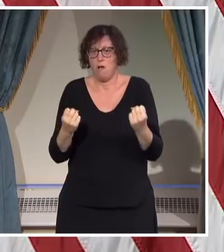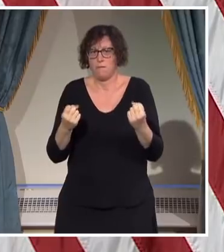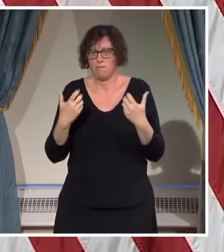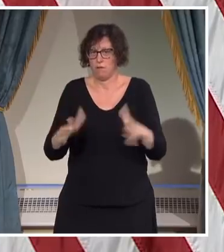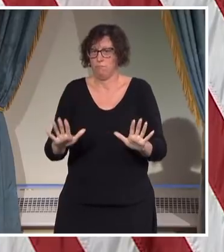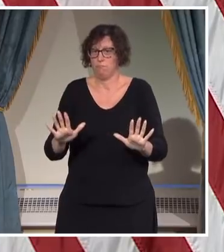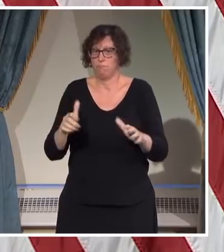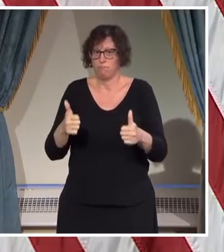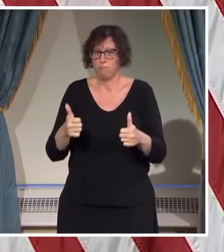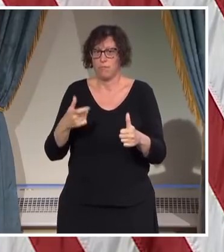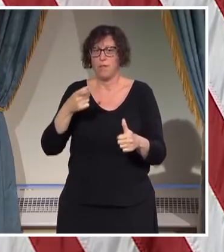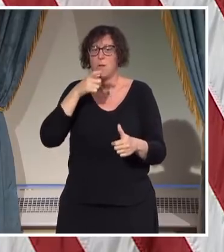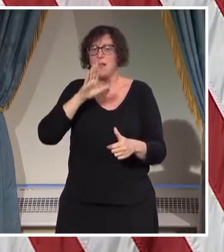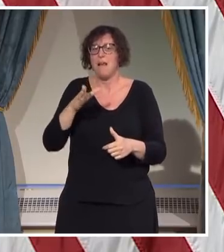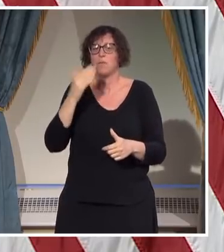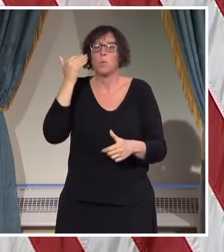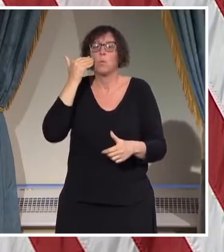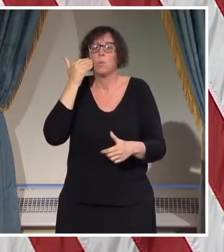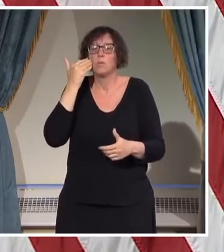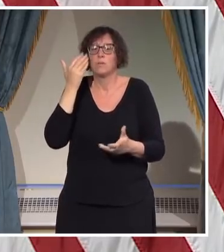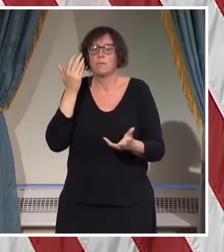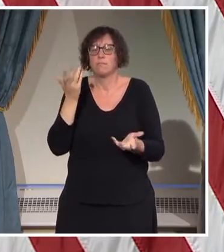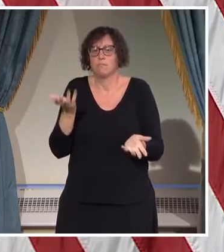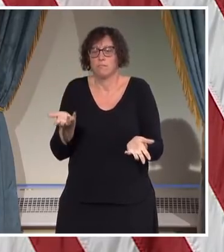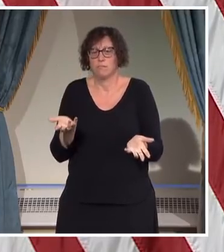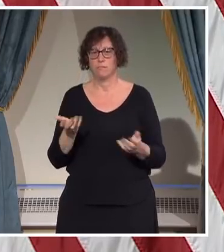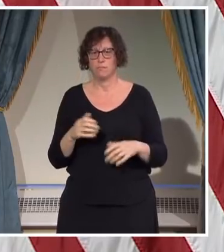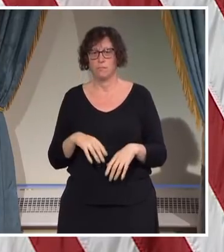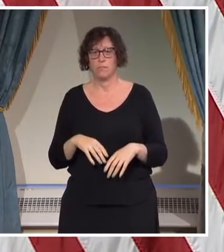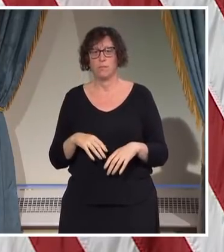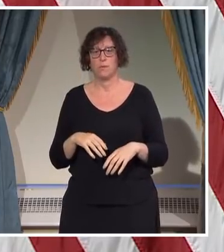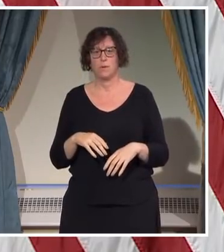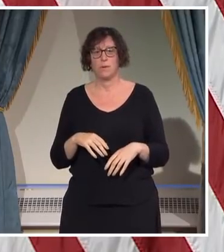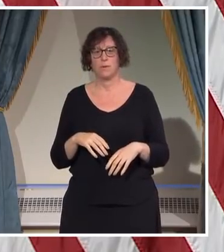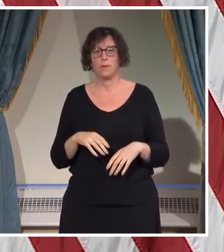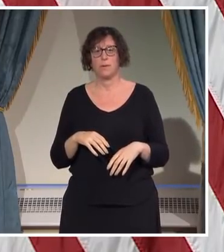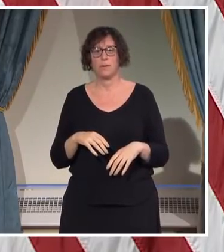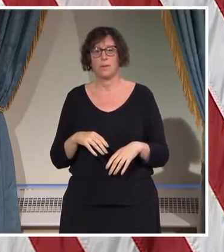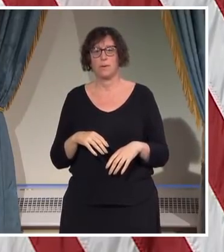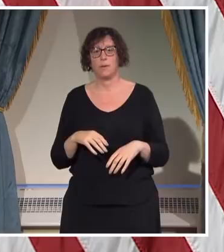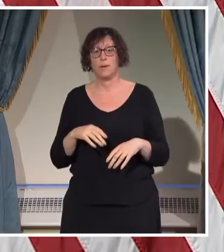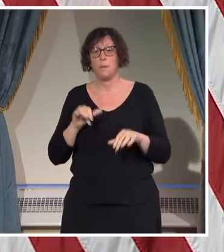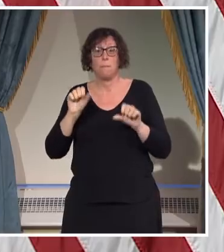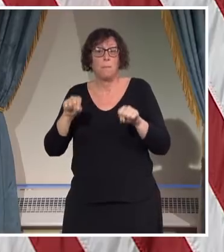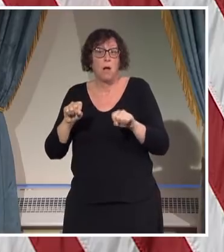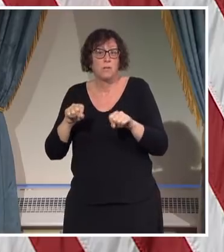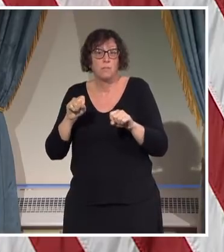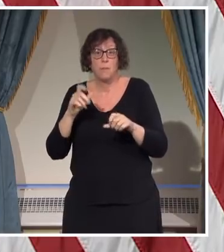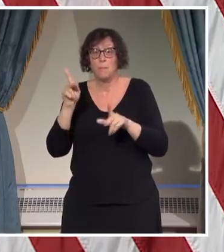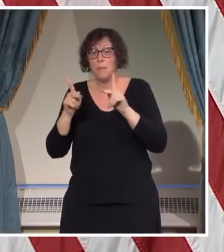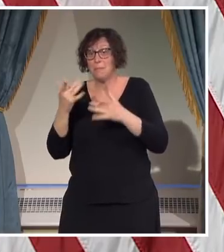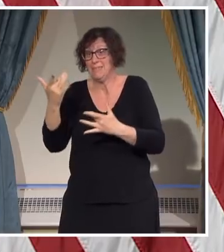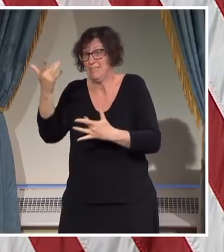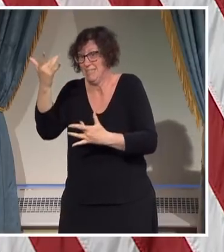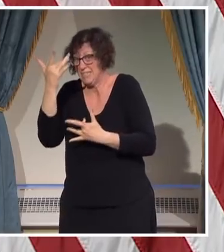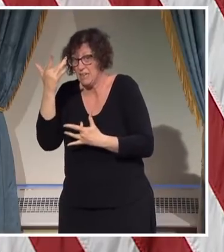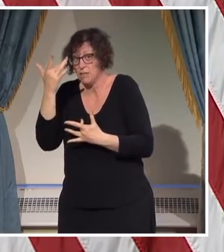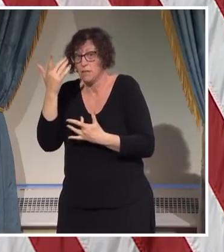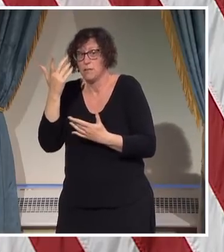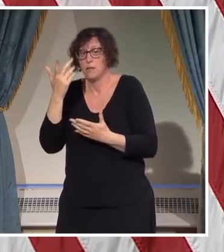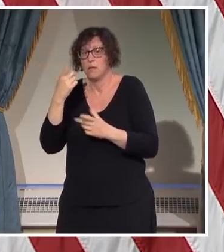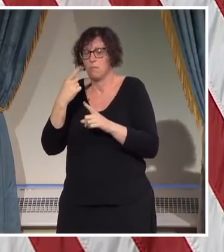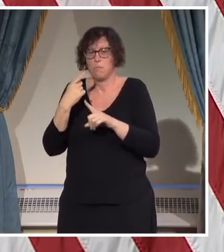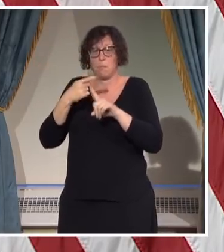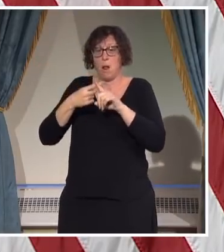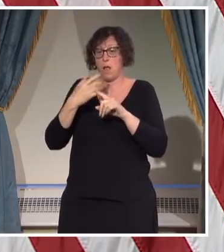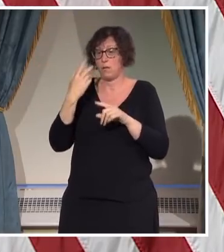asserted here in the city. There could have been people who had it before we even knew it was here. So what we